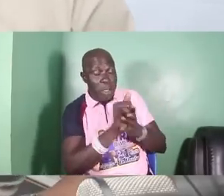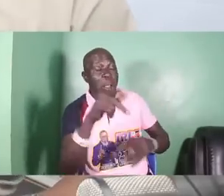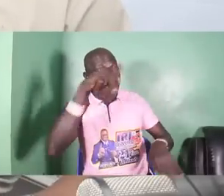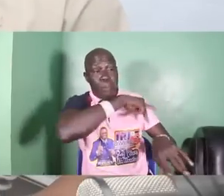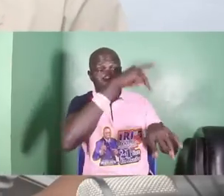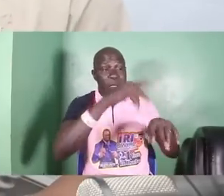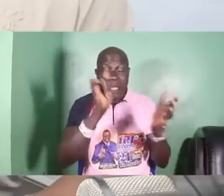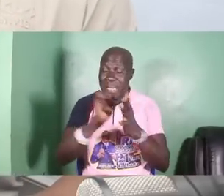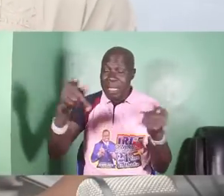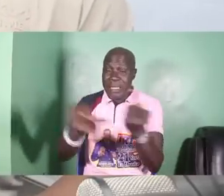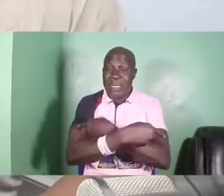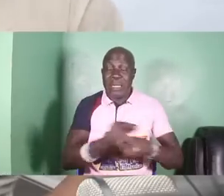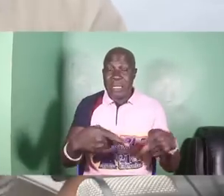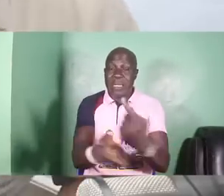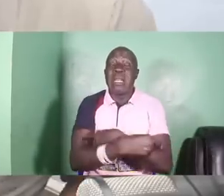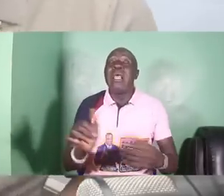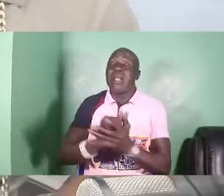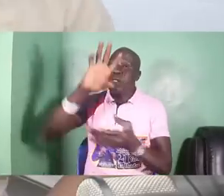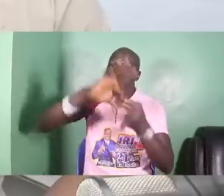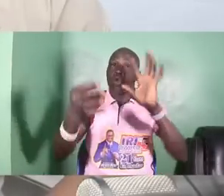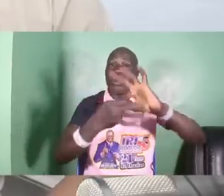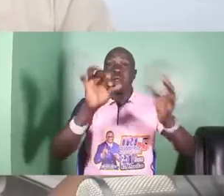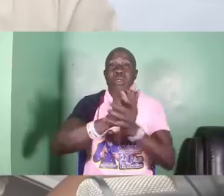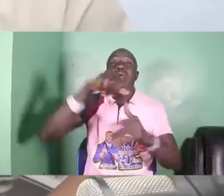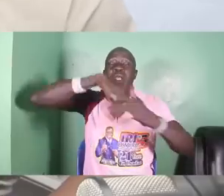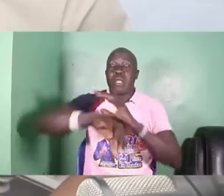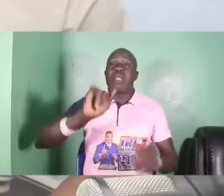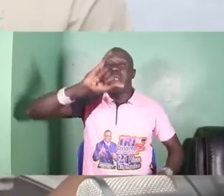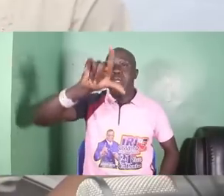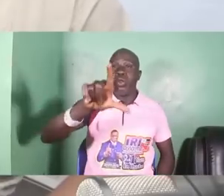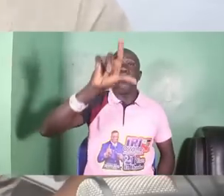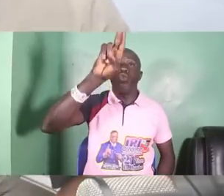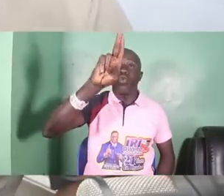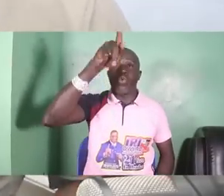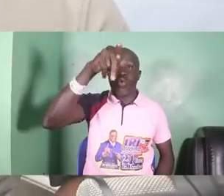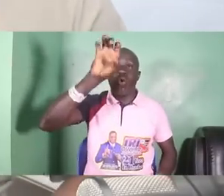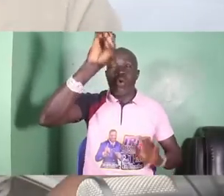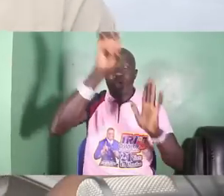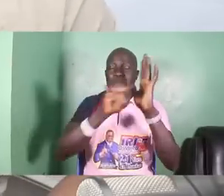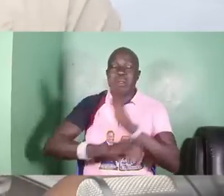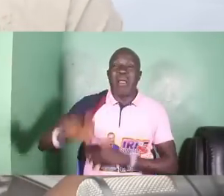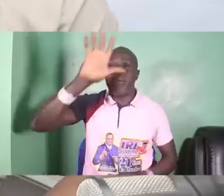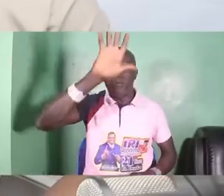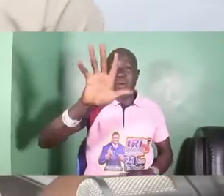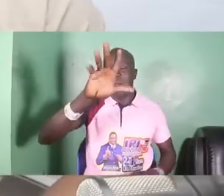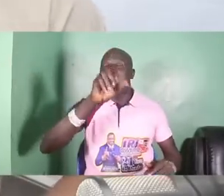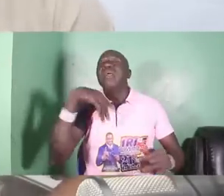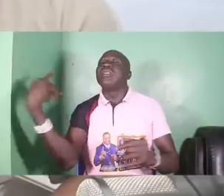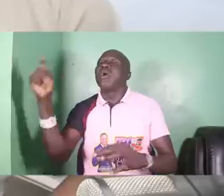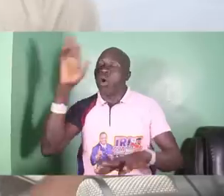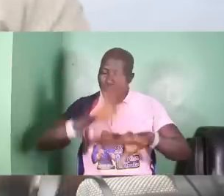day. Story and one no well. The story is in the book of Luke chapter 5. Where he received a visitor. His name was